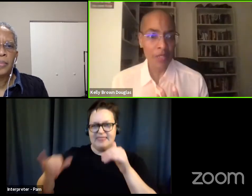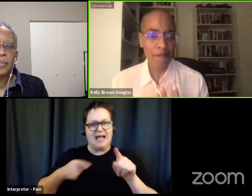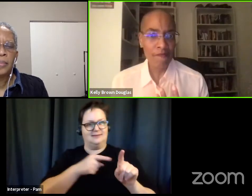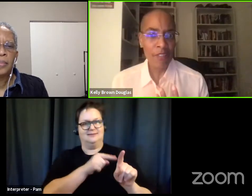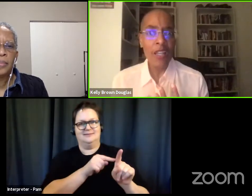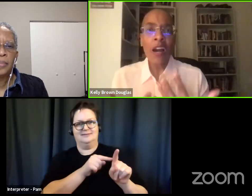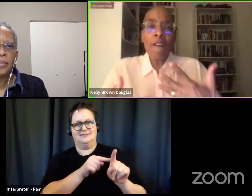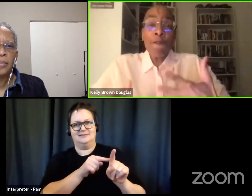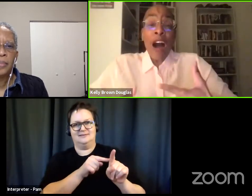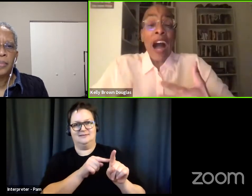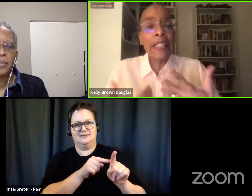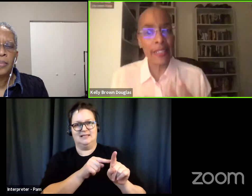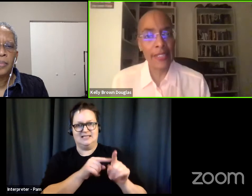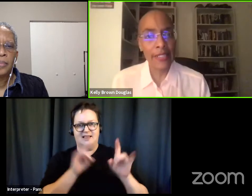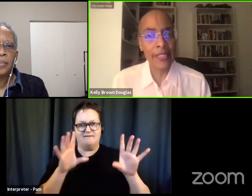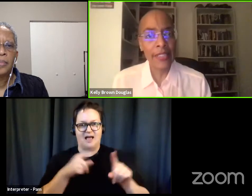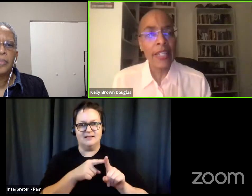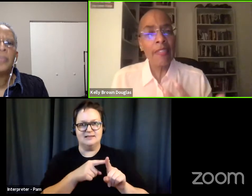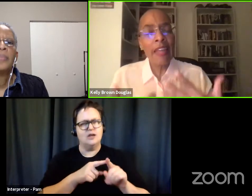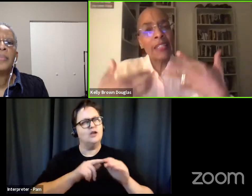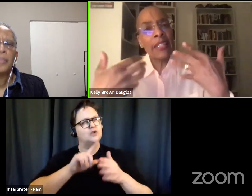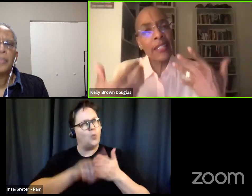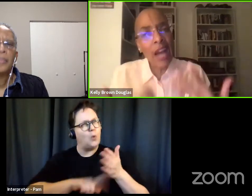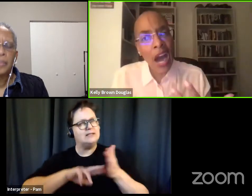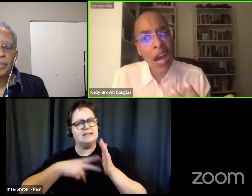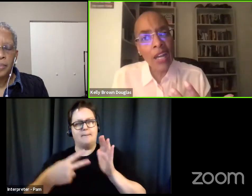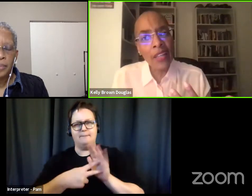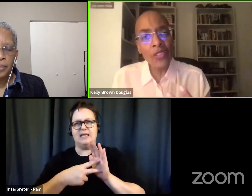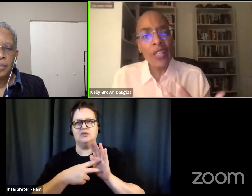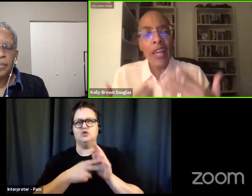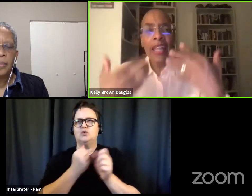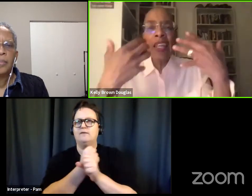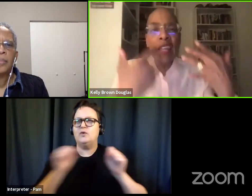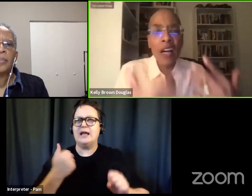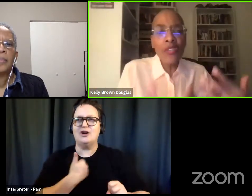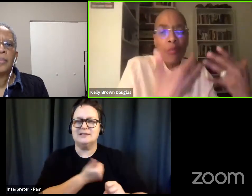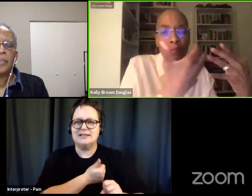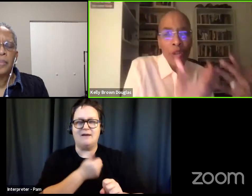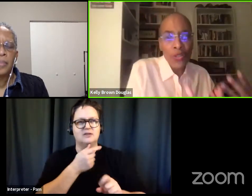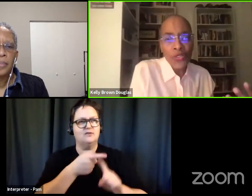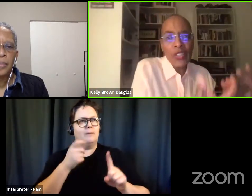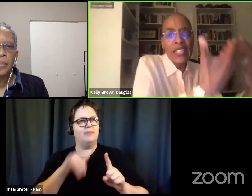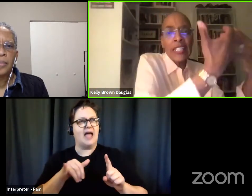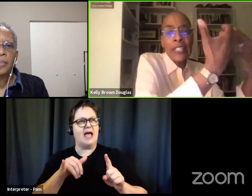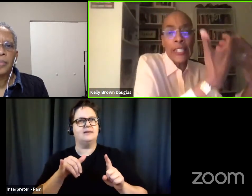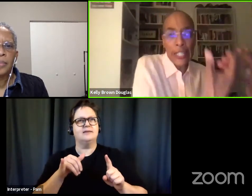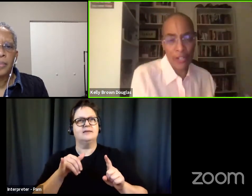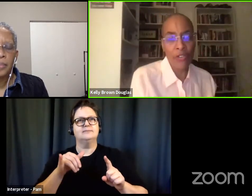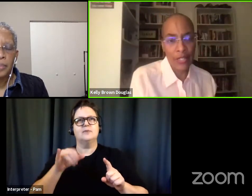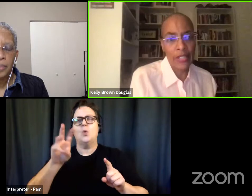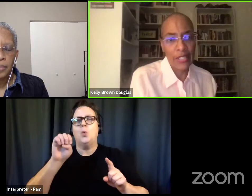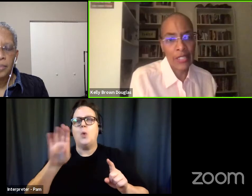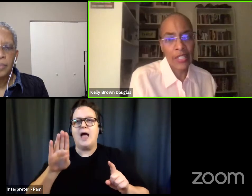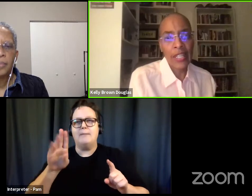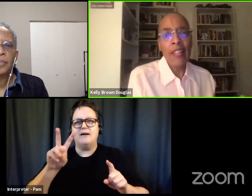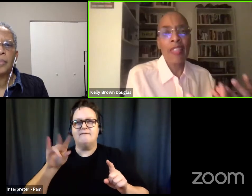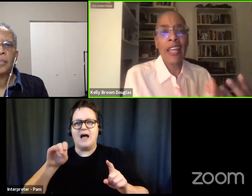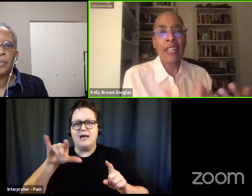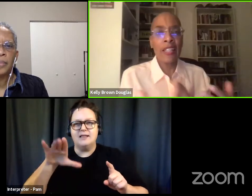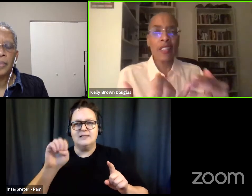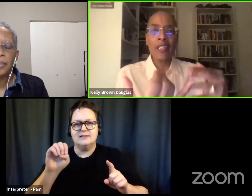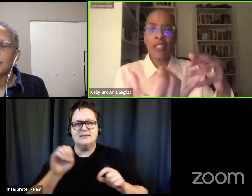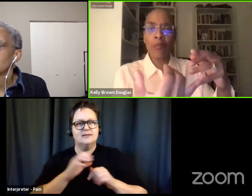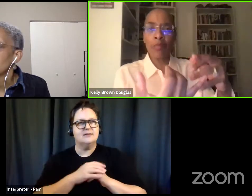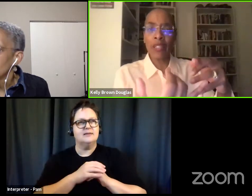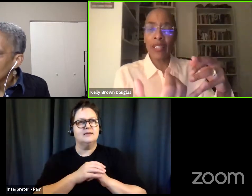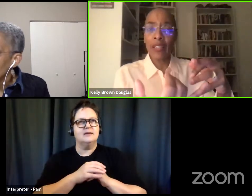web of violence that denies another person's sacredness? That